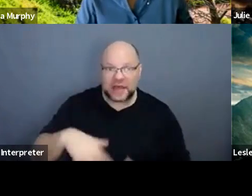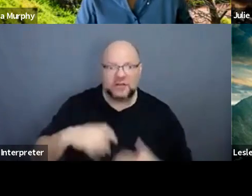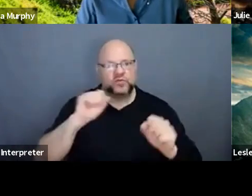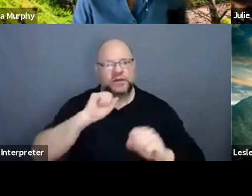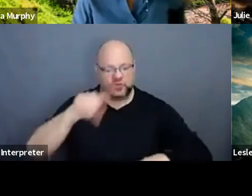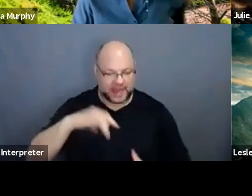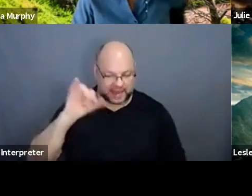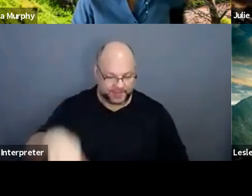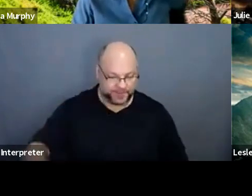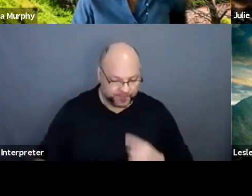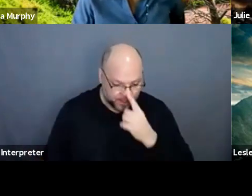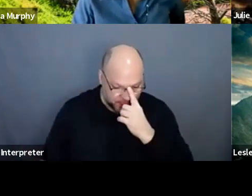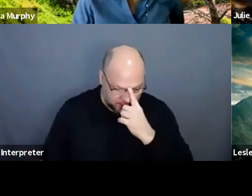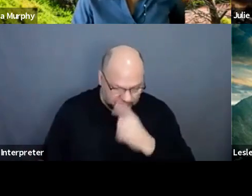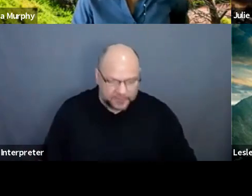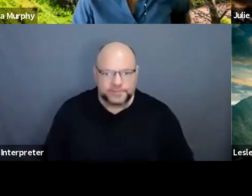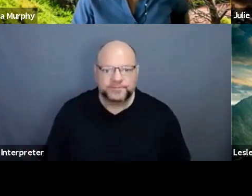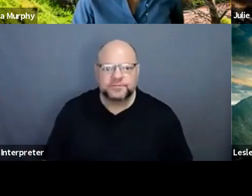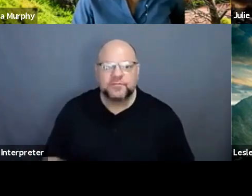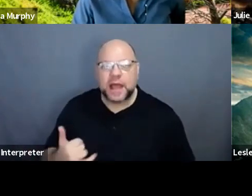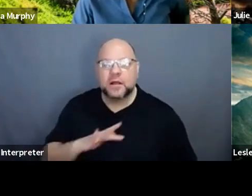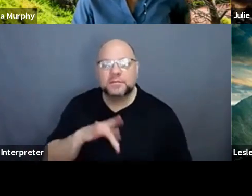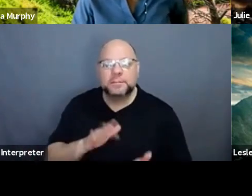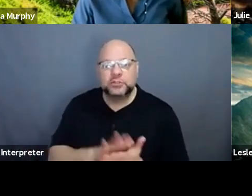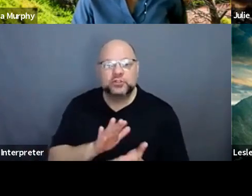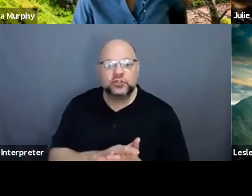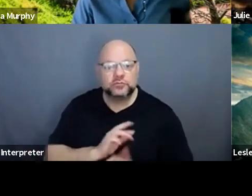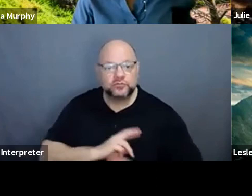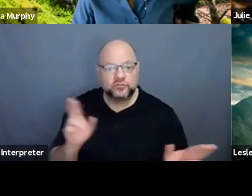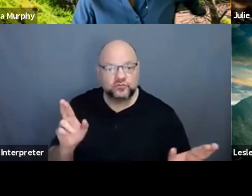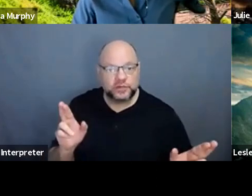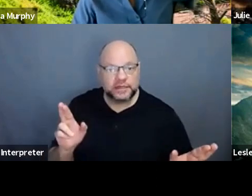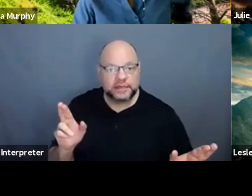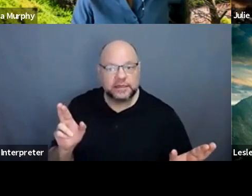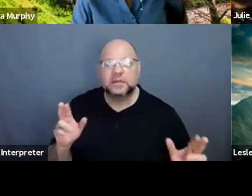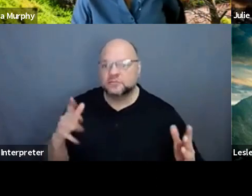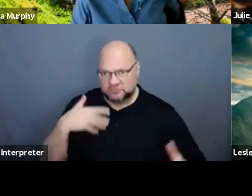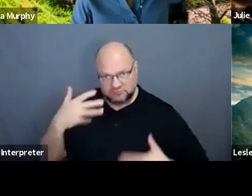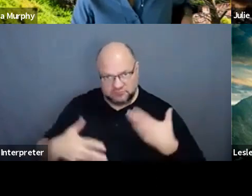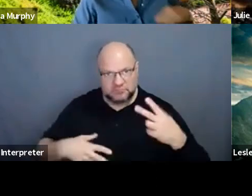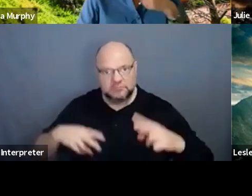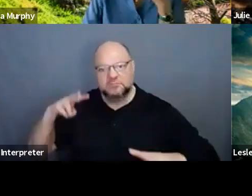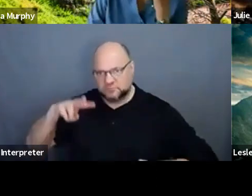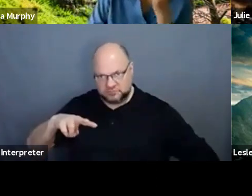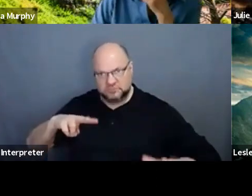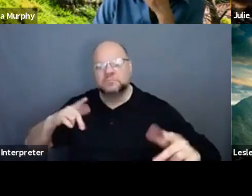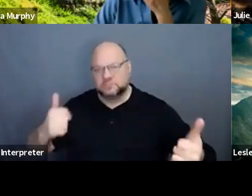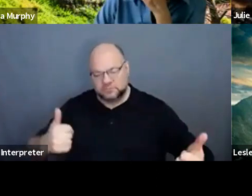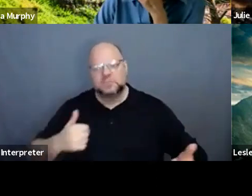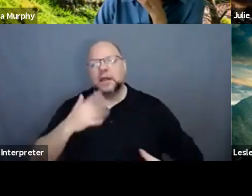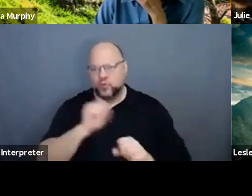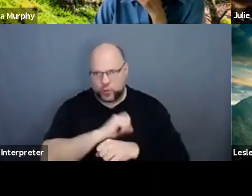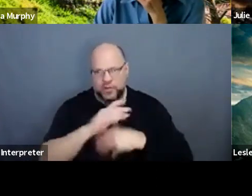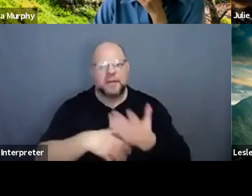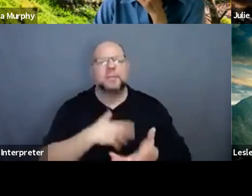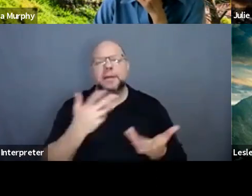with it. And then we bridge that out to the middle school. But again, it was something that some observed, they cared about. We worked with them to